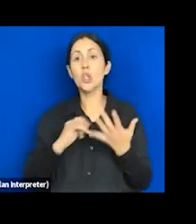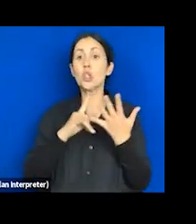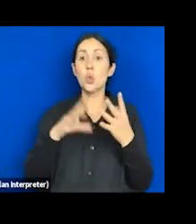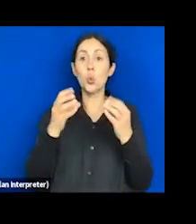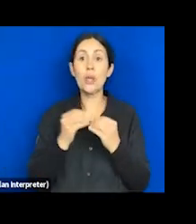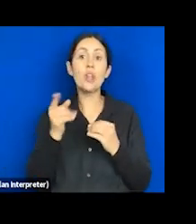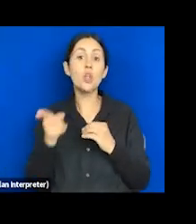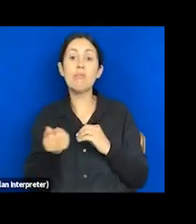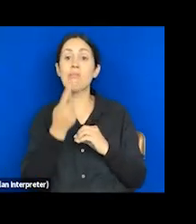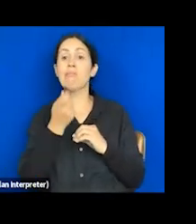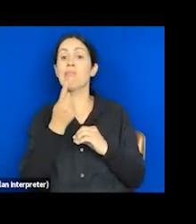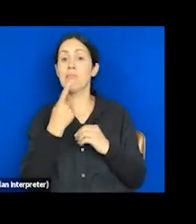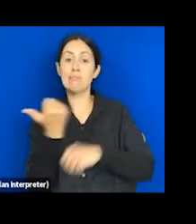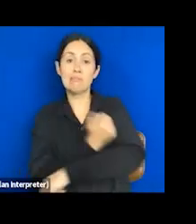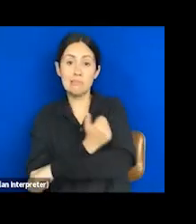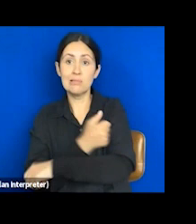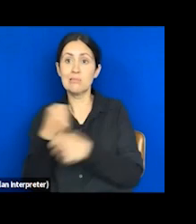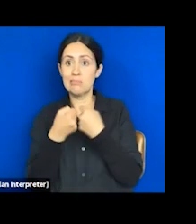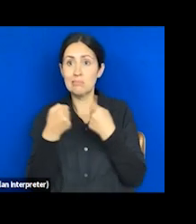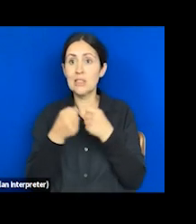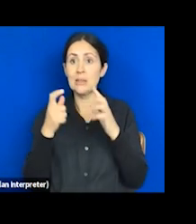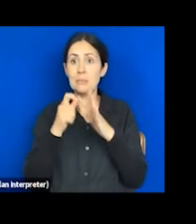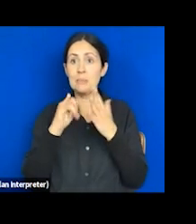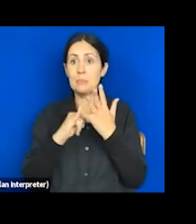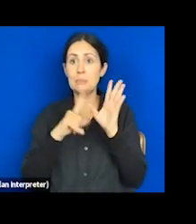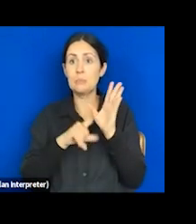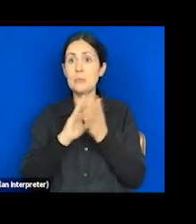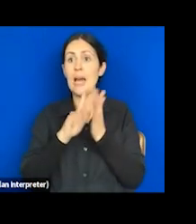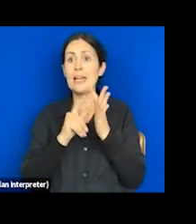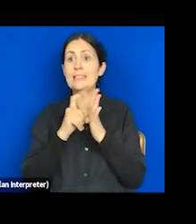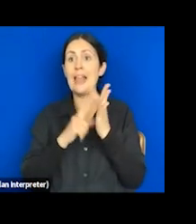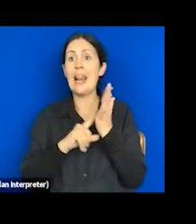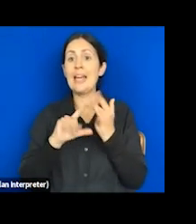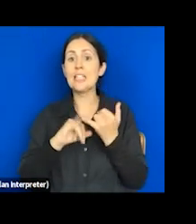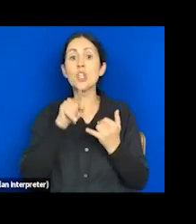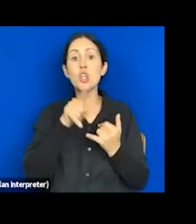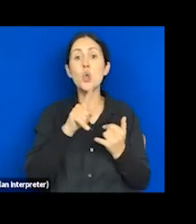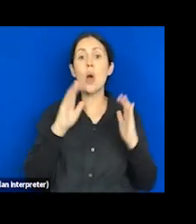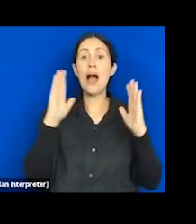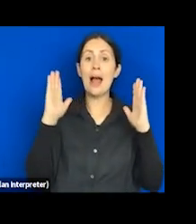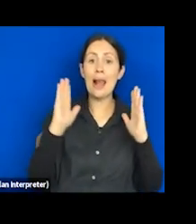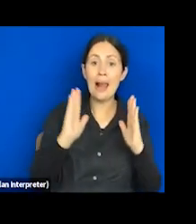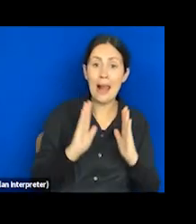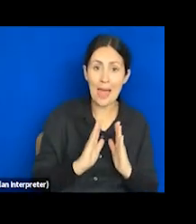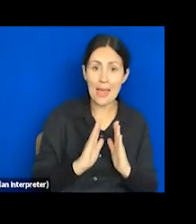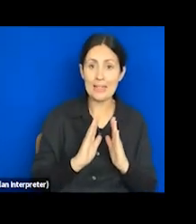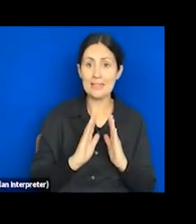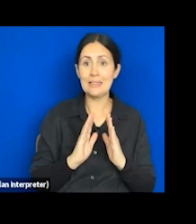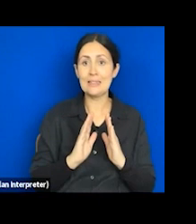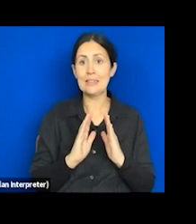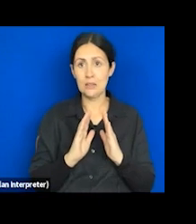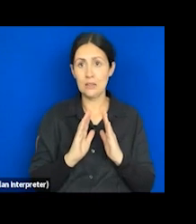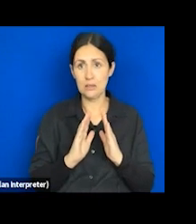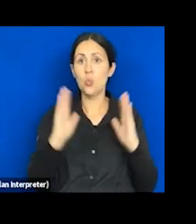psychedelics, the hypothesis is that there is a relaxation or a decrease in the precision weighting of priors. What does that